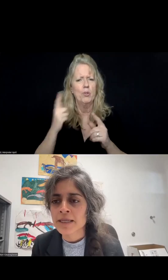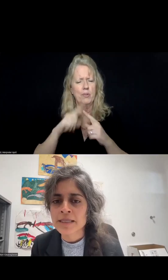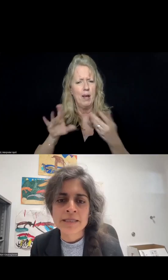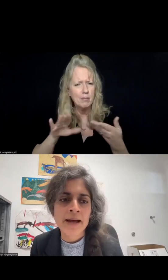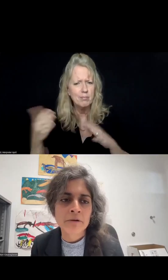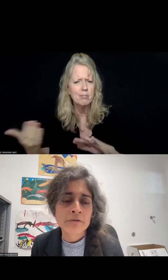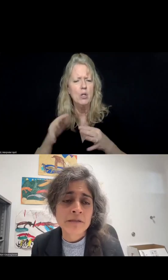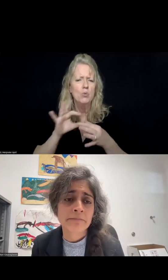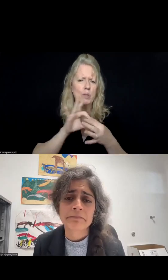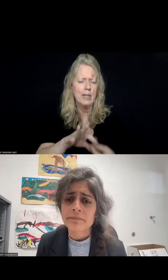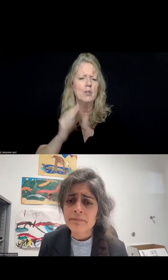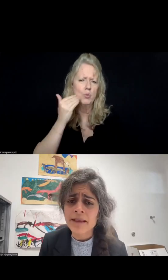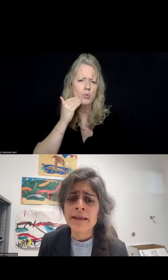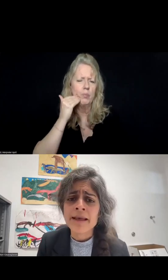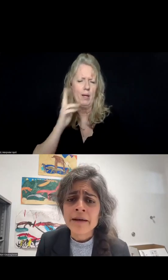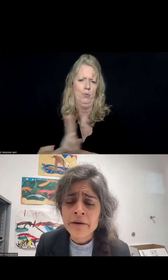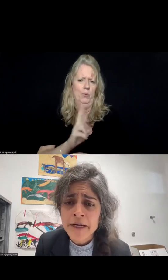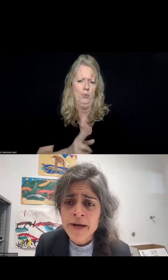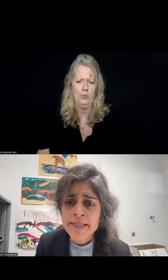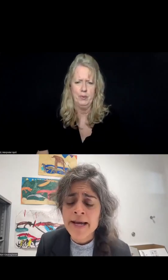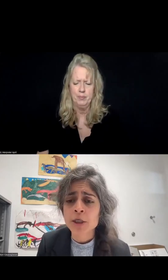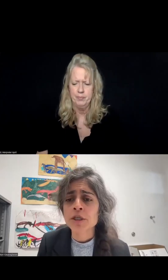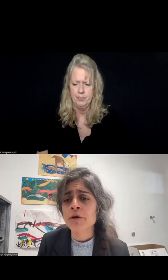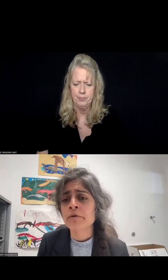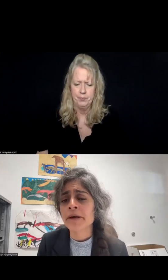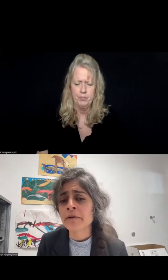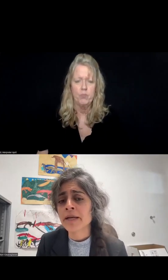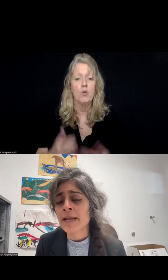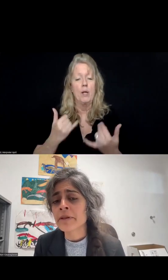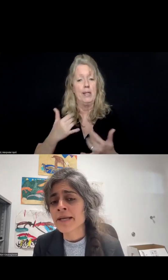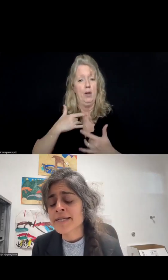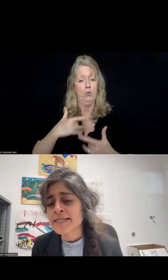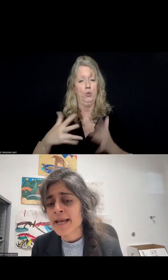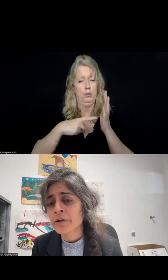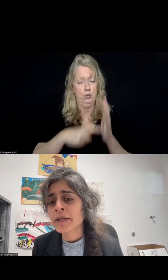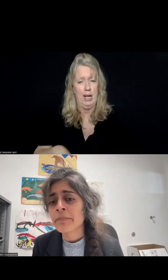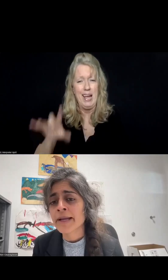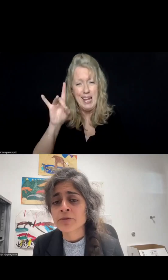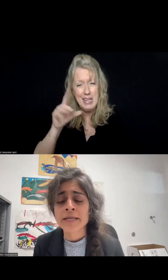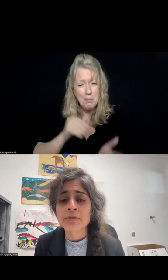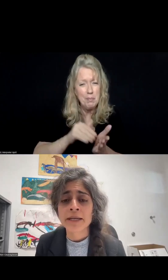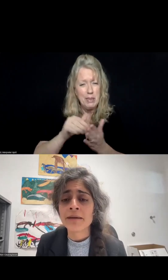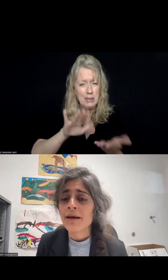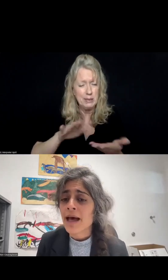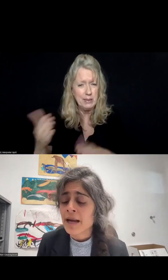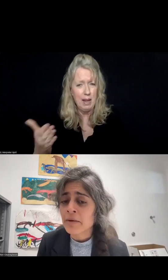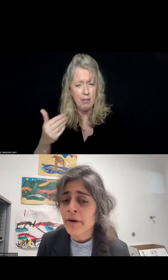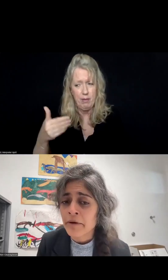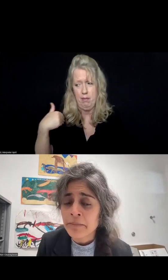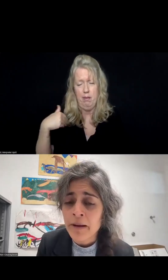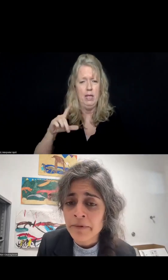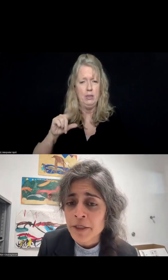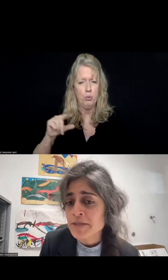mortality related to tobacco use. Current trends actually show greater than 8 million deaths annually by 2020, and